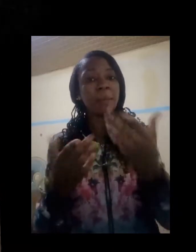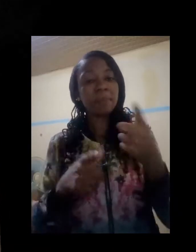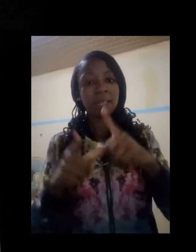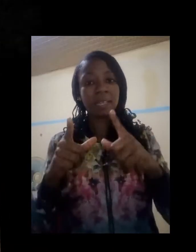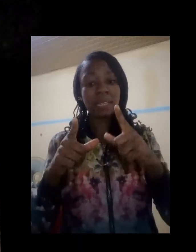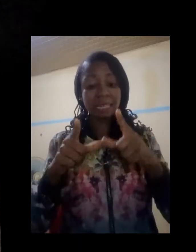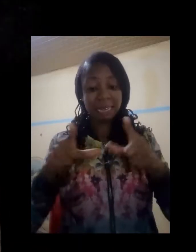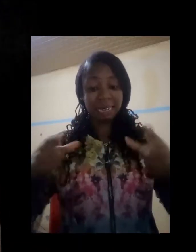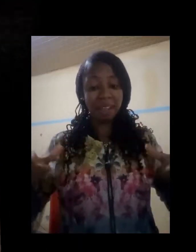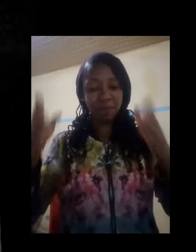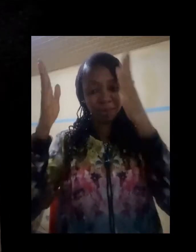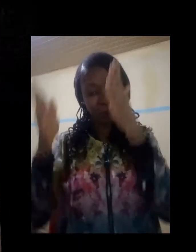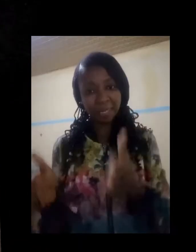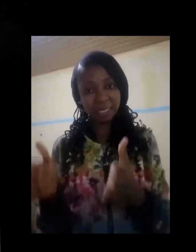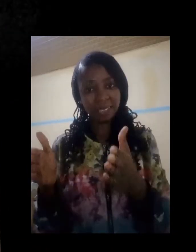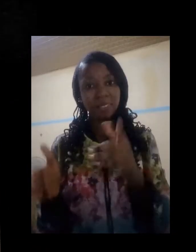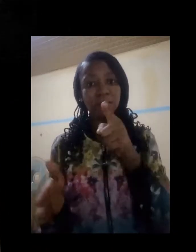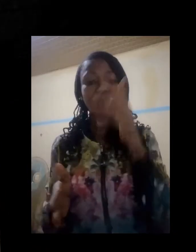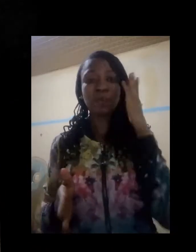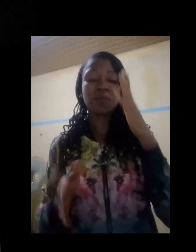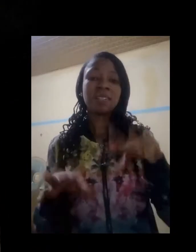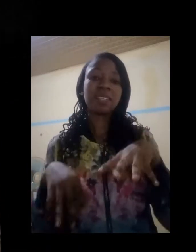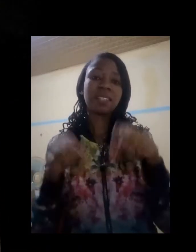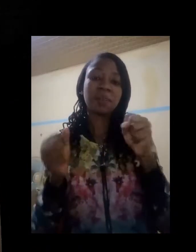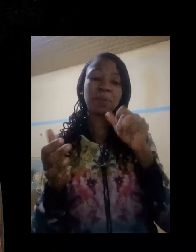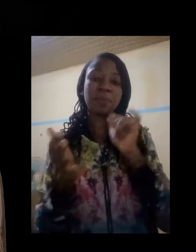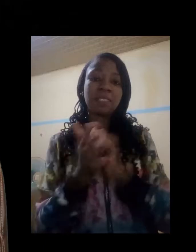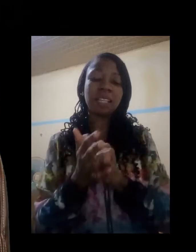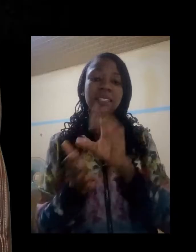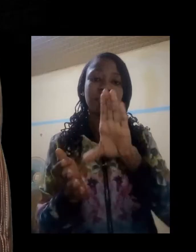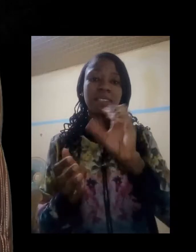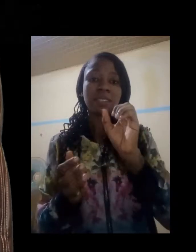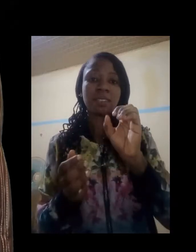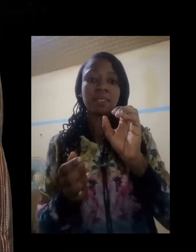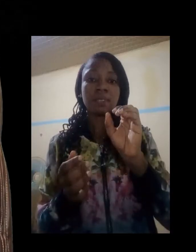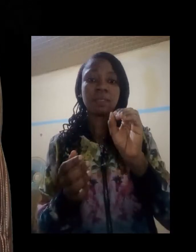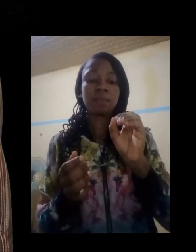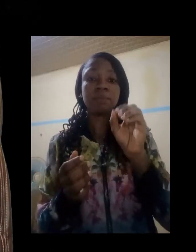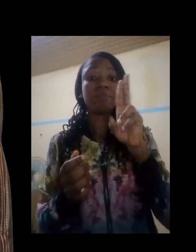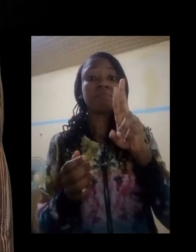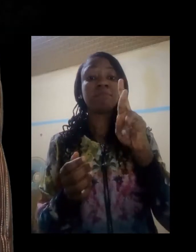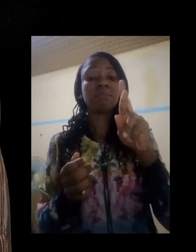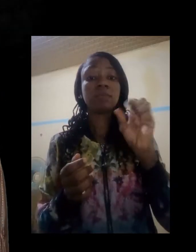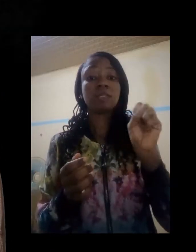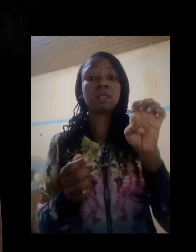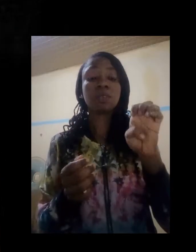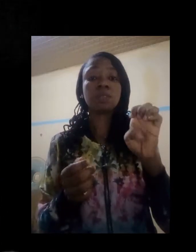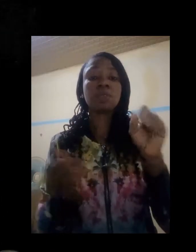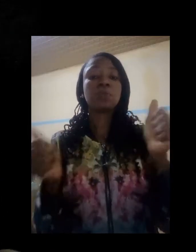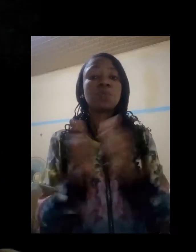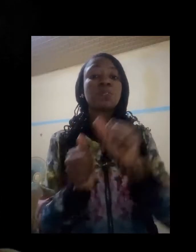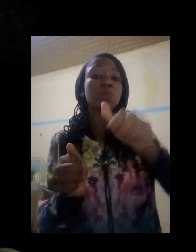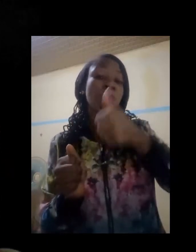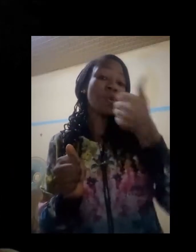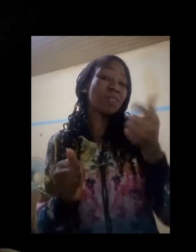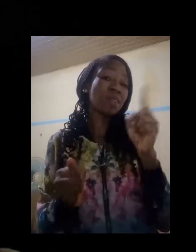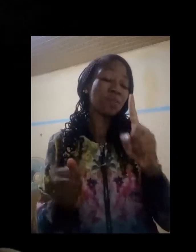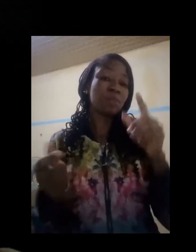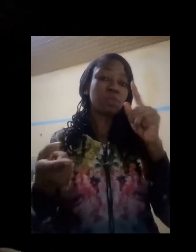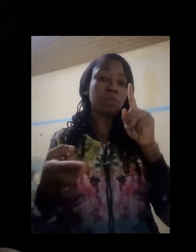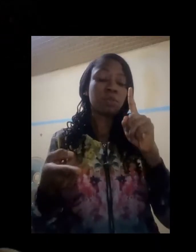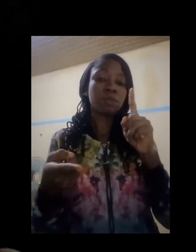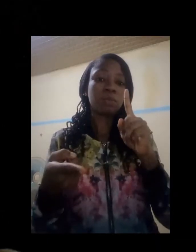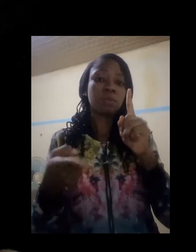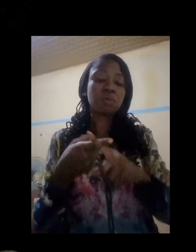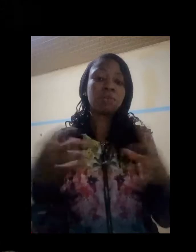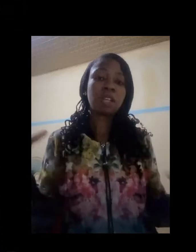linguist, you are going to be taking this course alongside other courses to make up your credit load. If